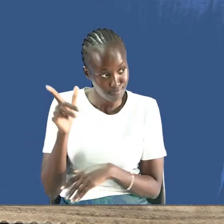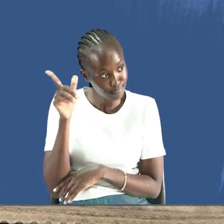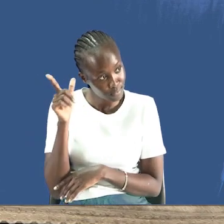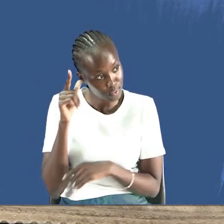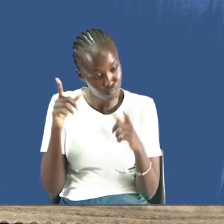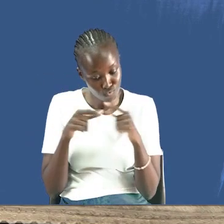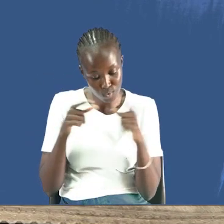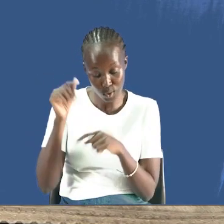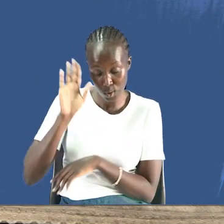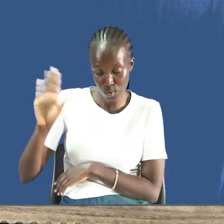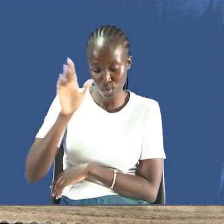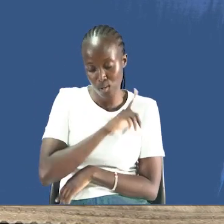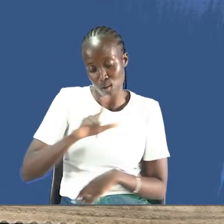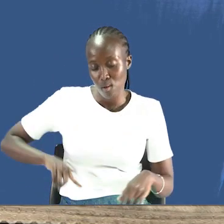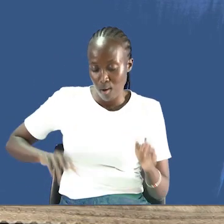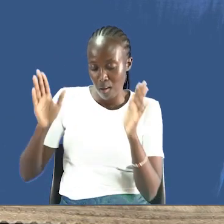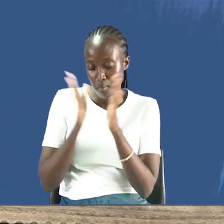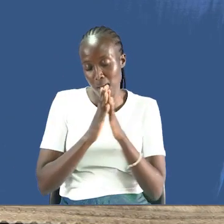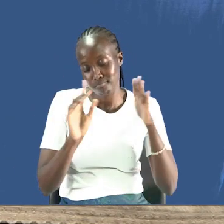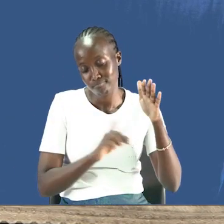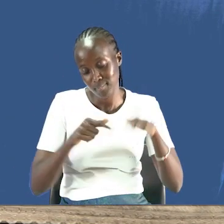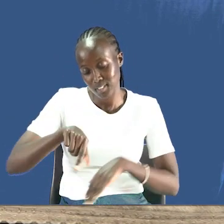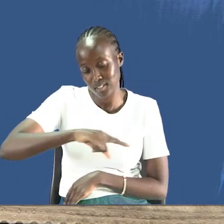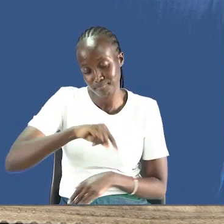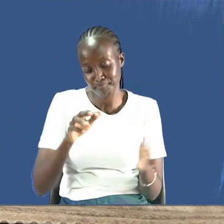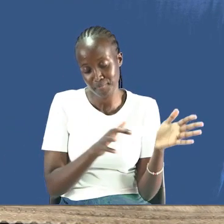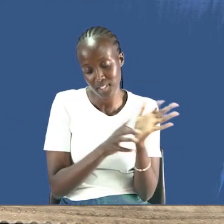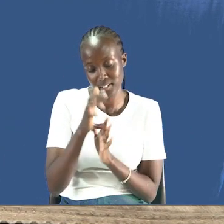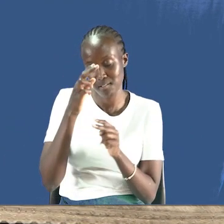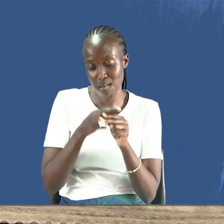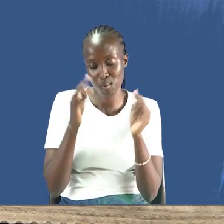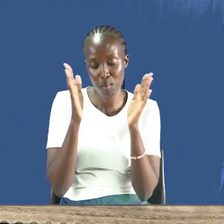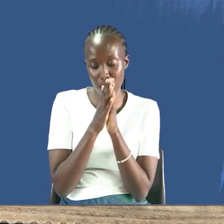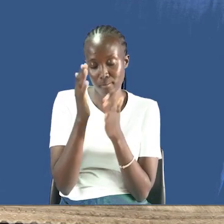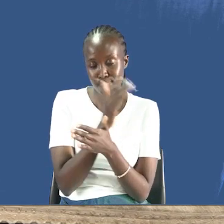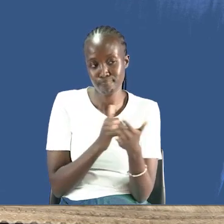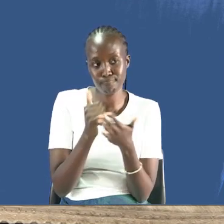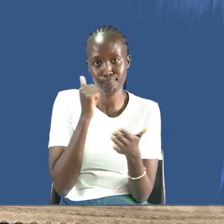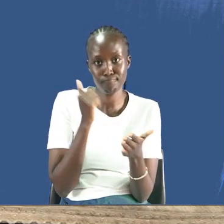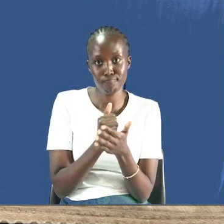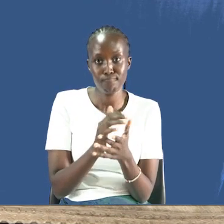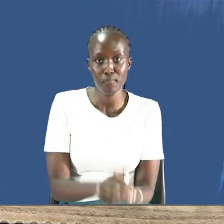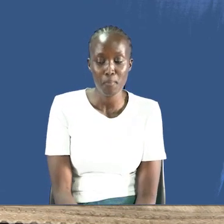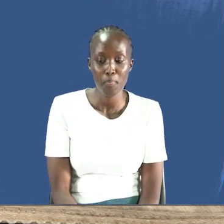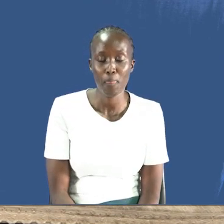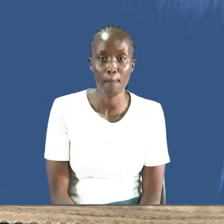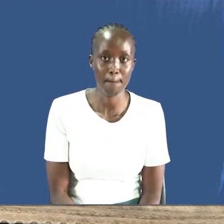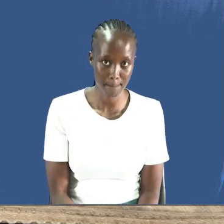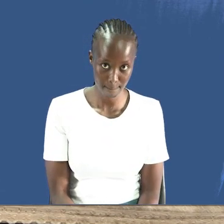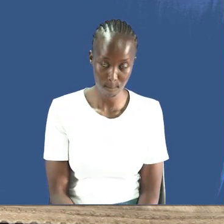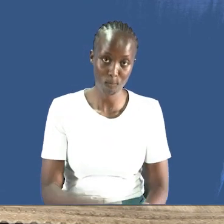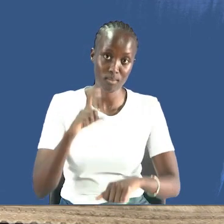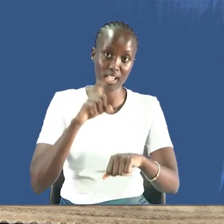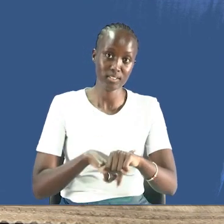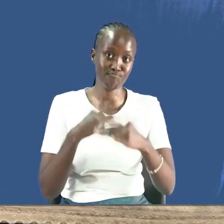word. We pray that you minister to us. In Jesus' name we pray. Amen. And so we are at that